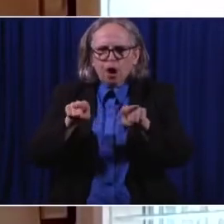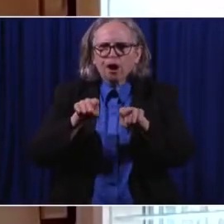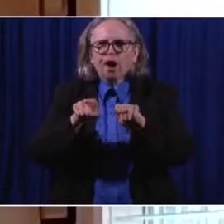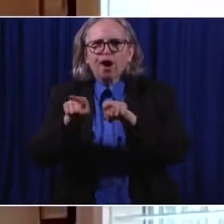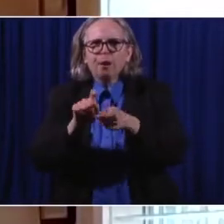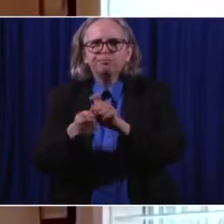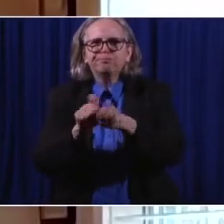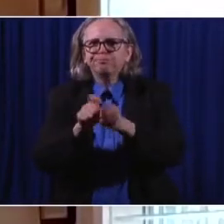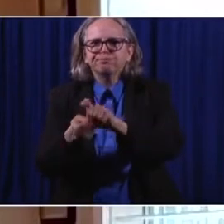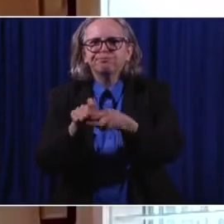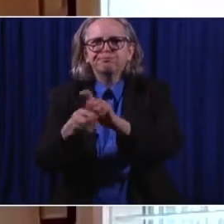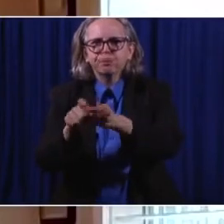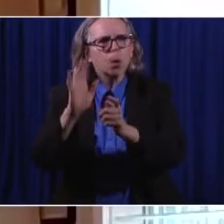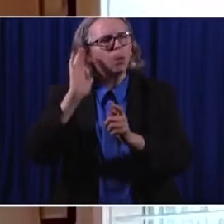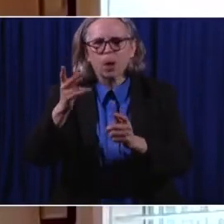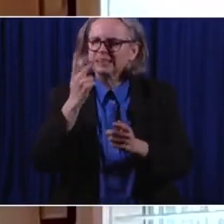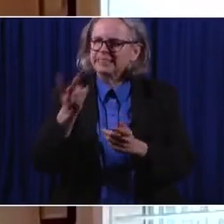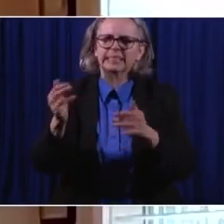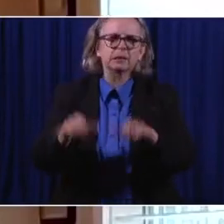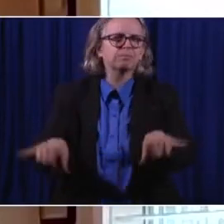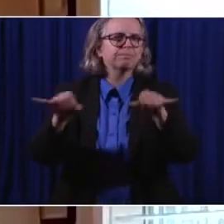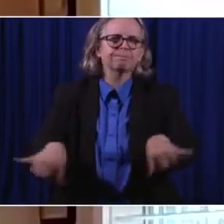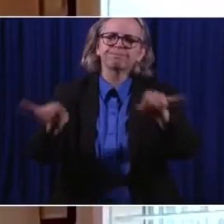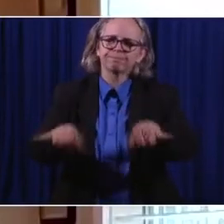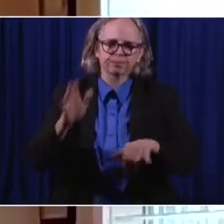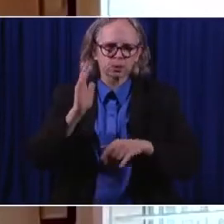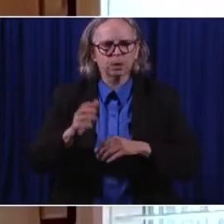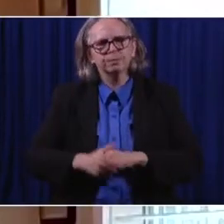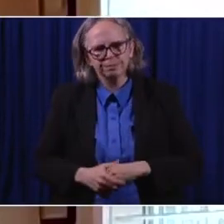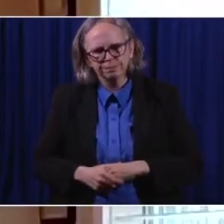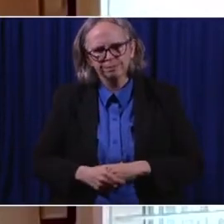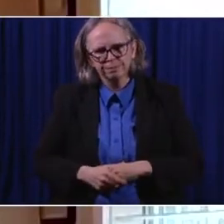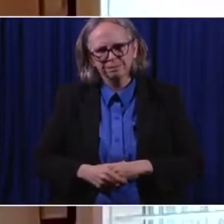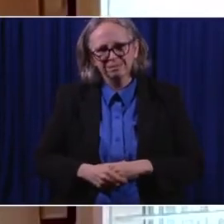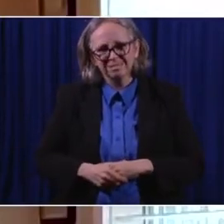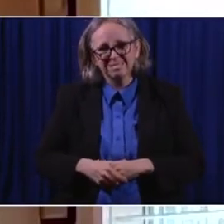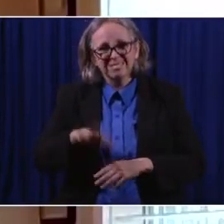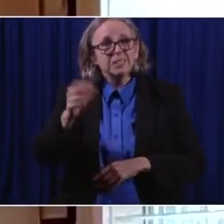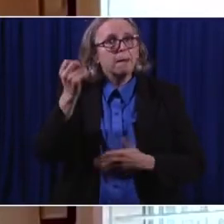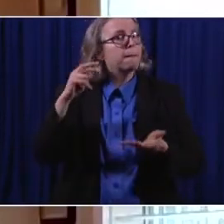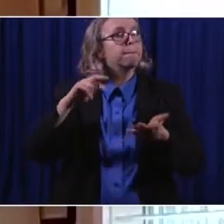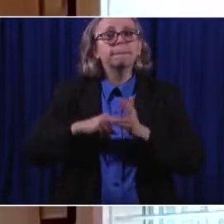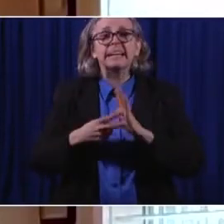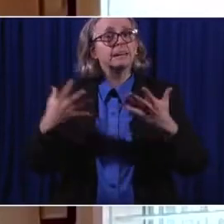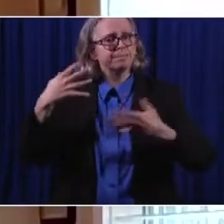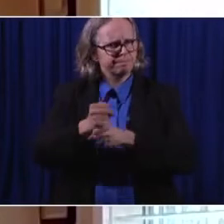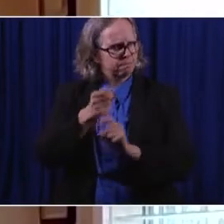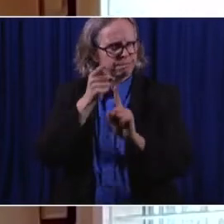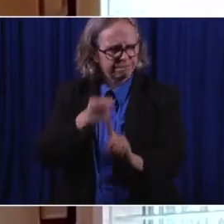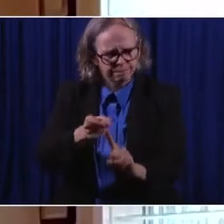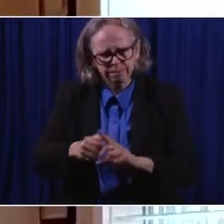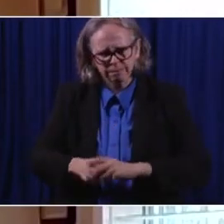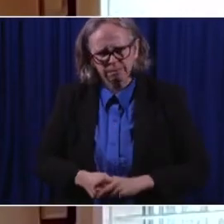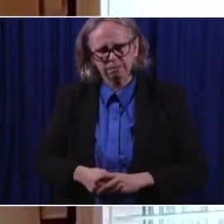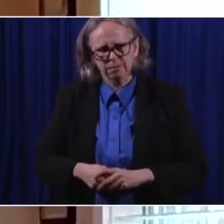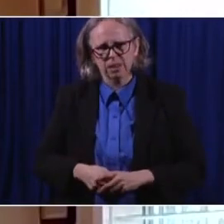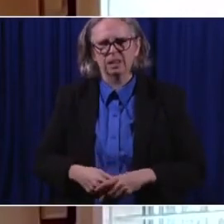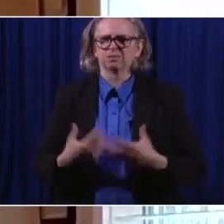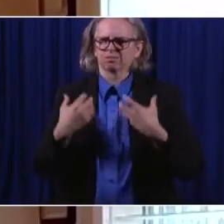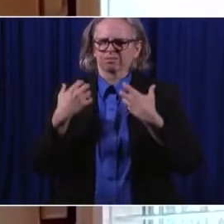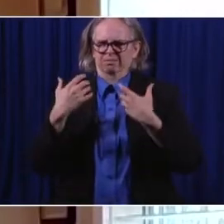spike protein on the virus, and therefore, we are confident that the vaccines that are